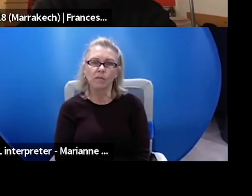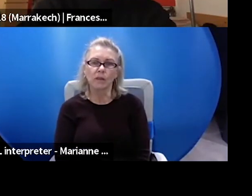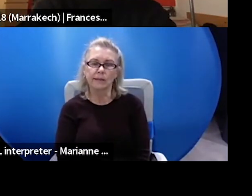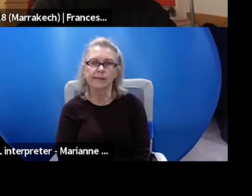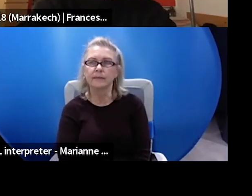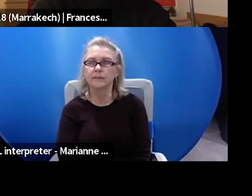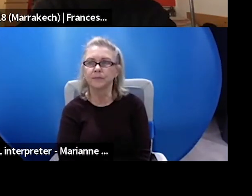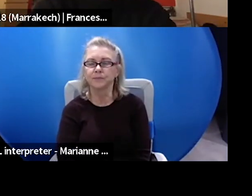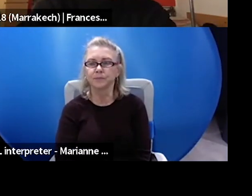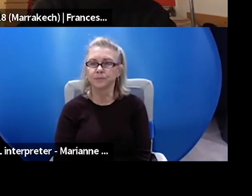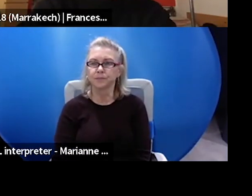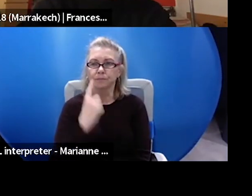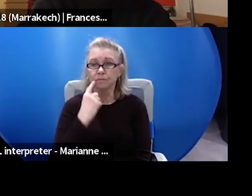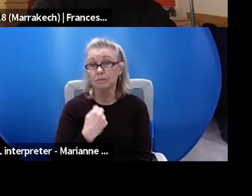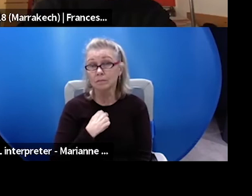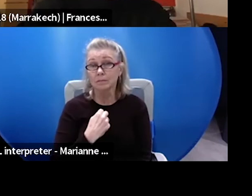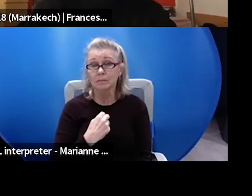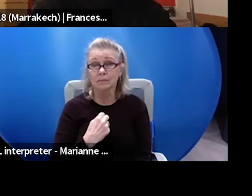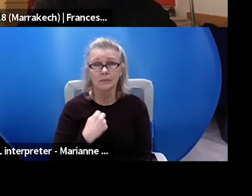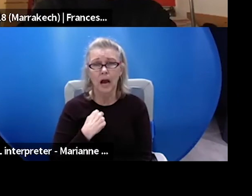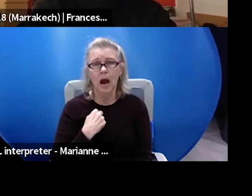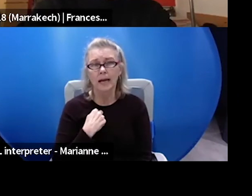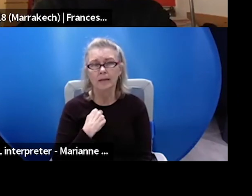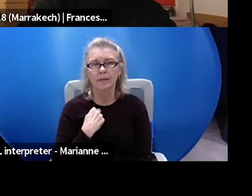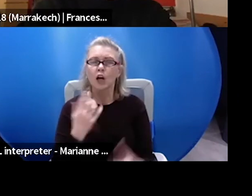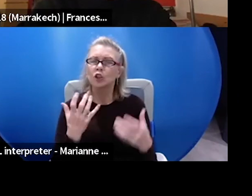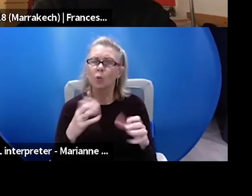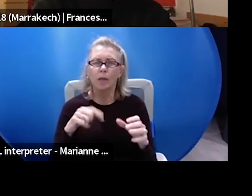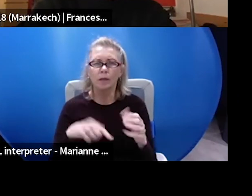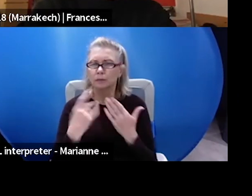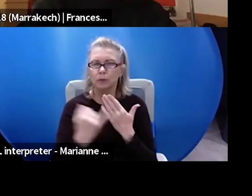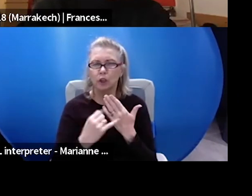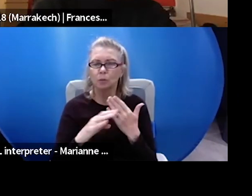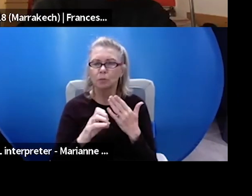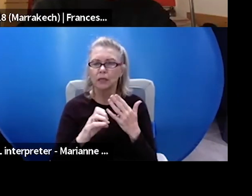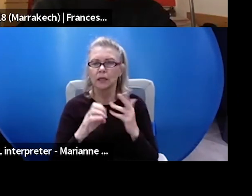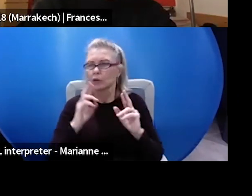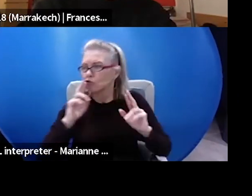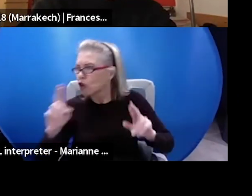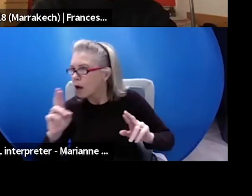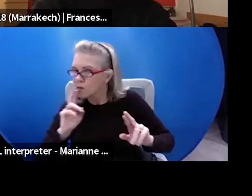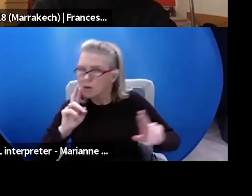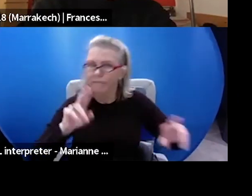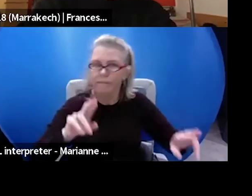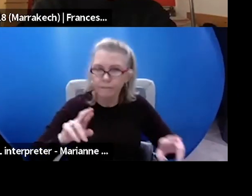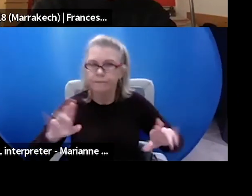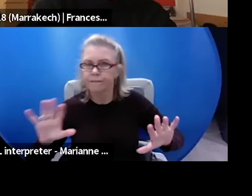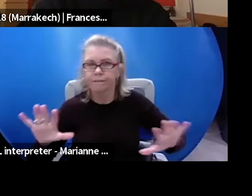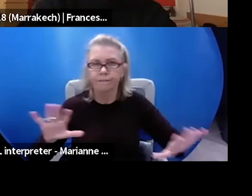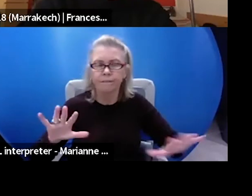For me, I don't want this project to be reactive. I think part of the